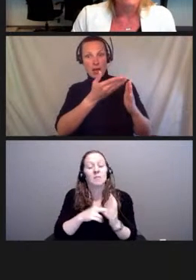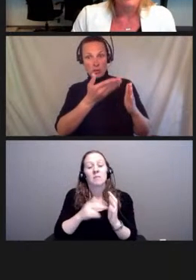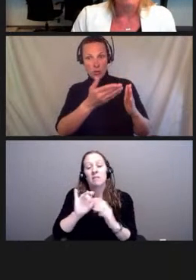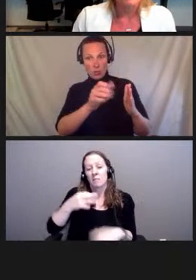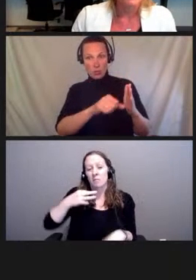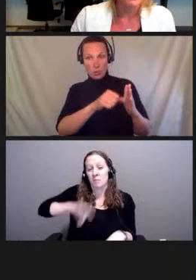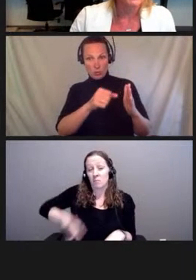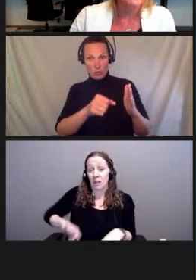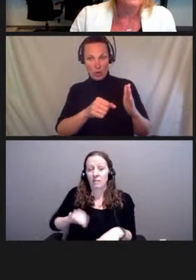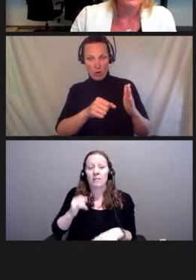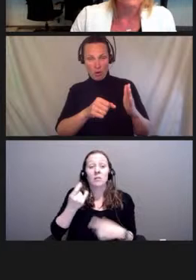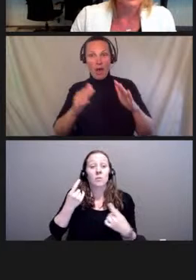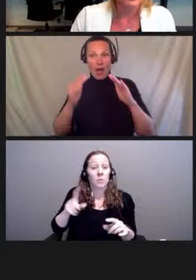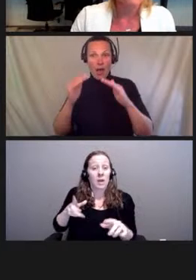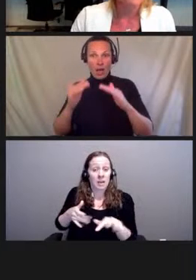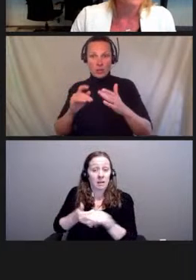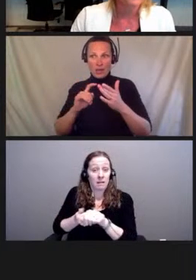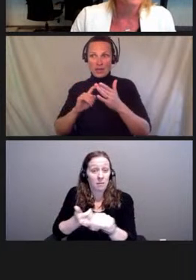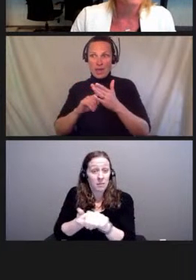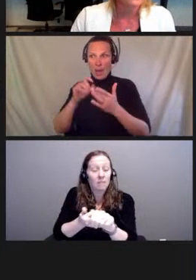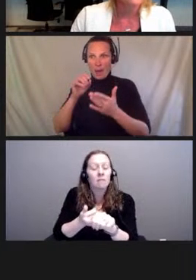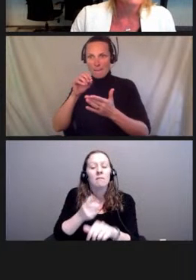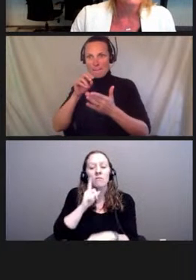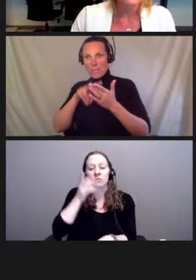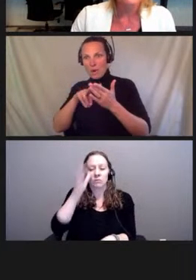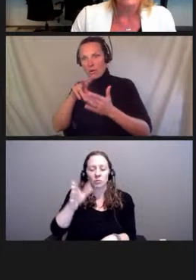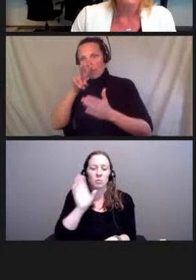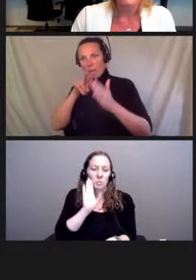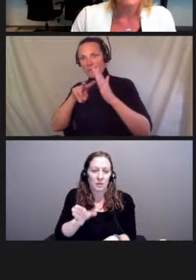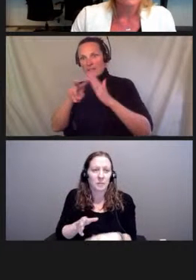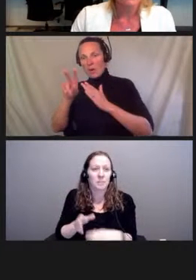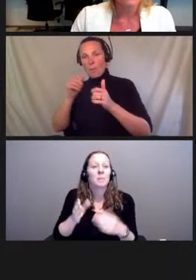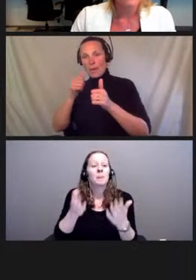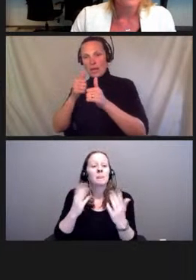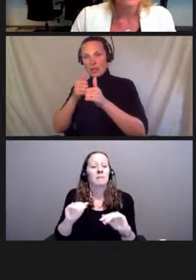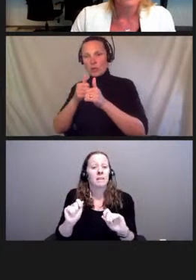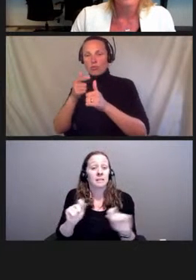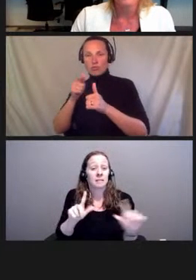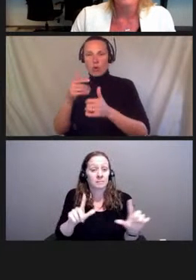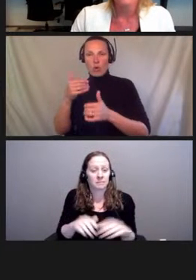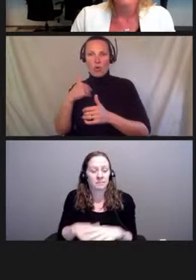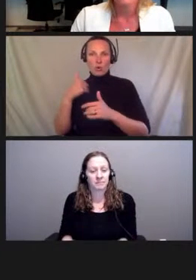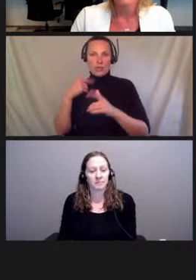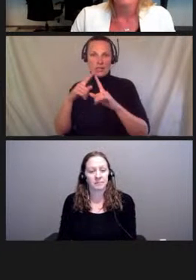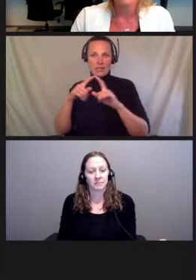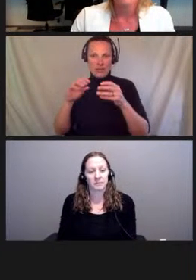these waste projections into the future. Next slide, please.